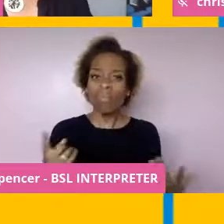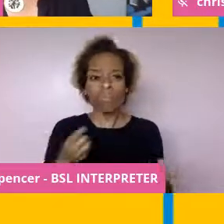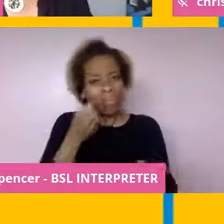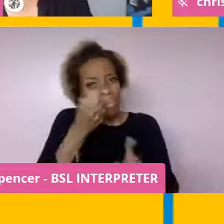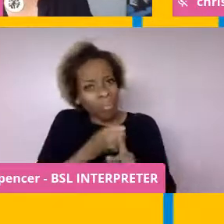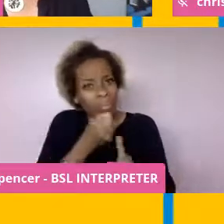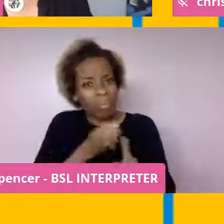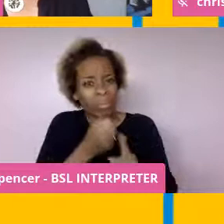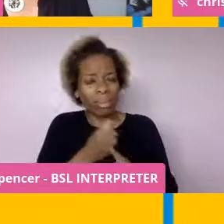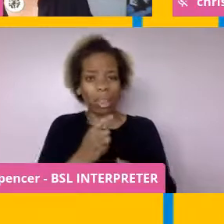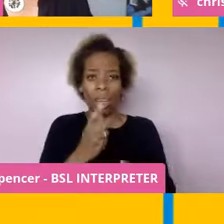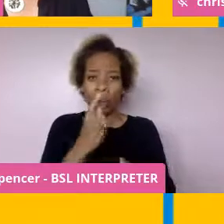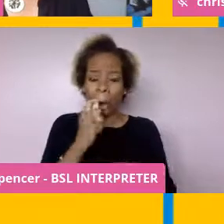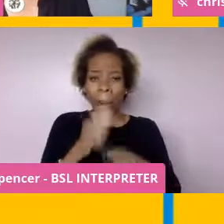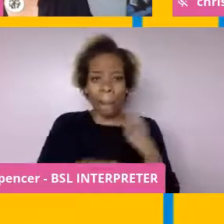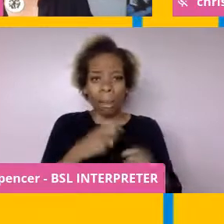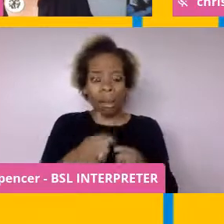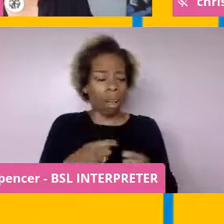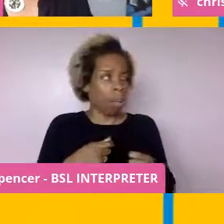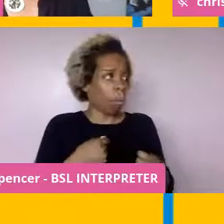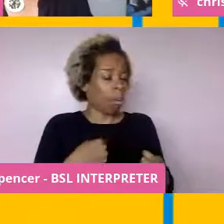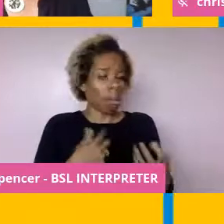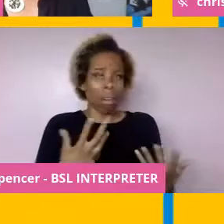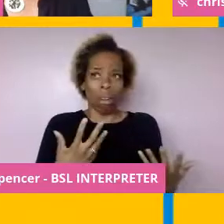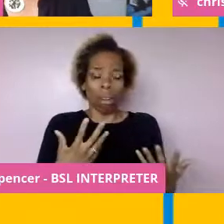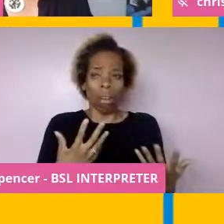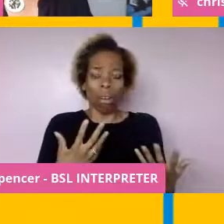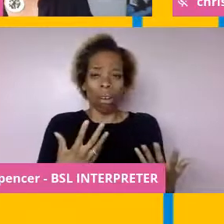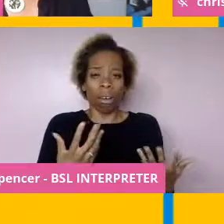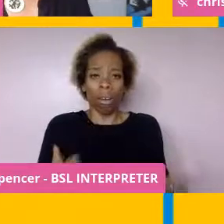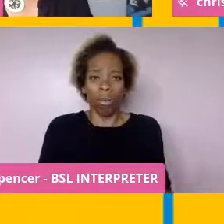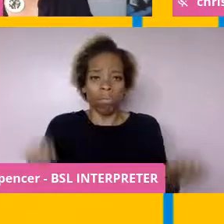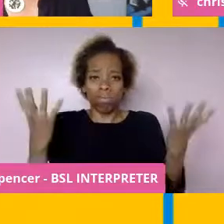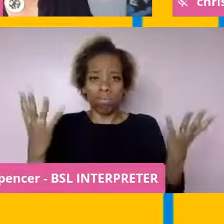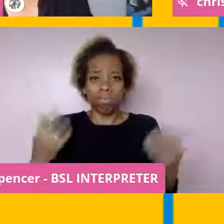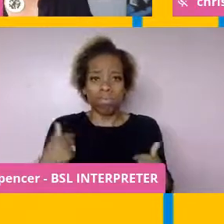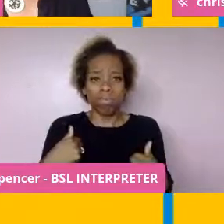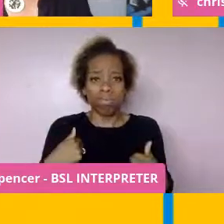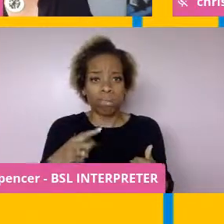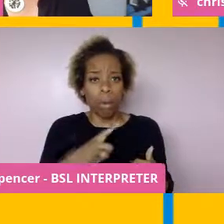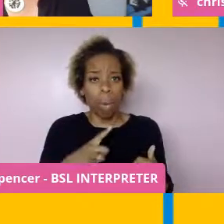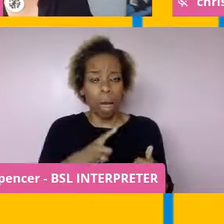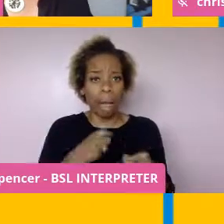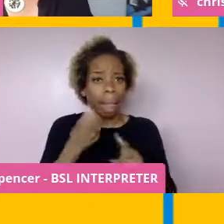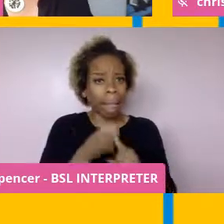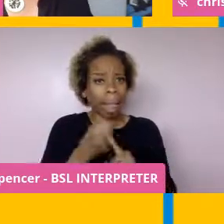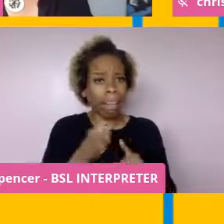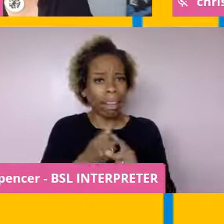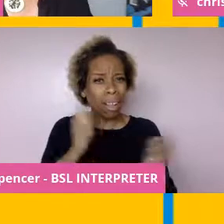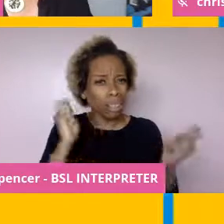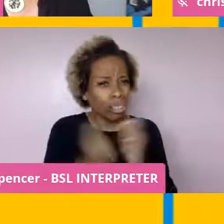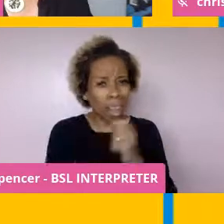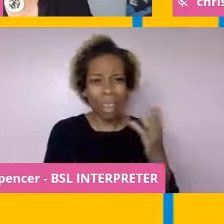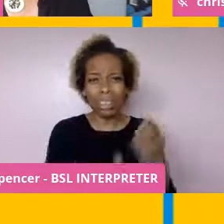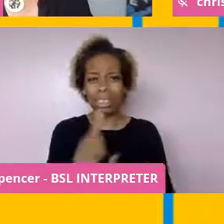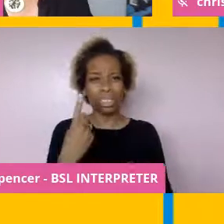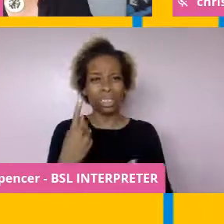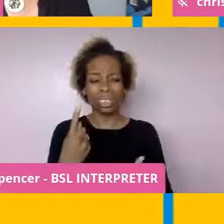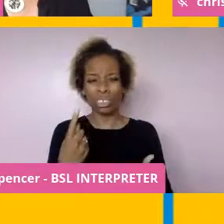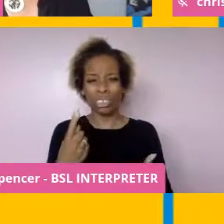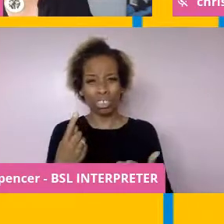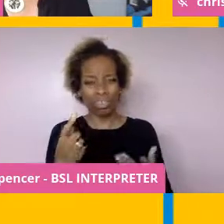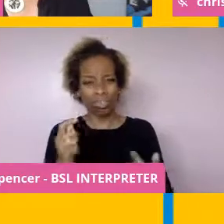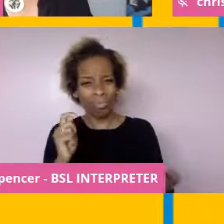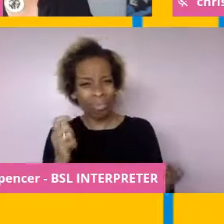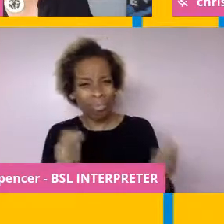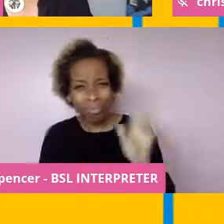feel like you are fighting and nothing changes. You never win anything. But sometimes